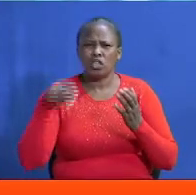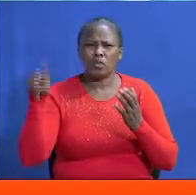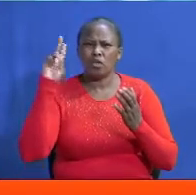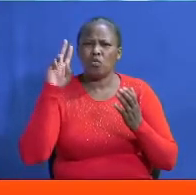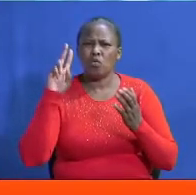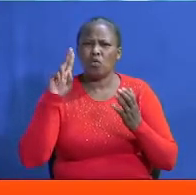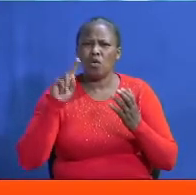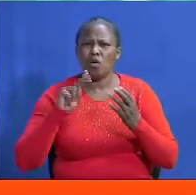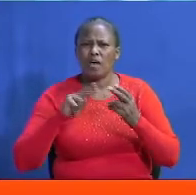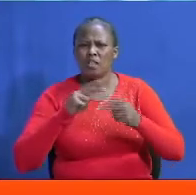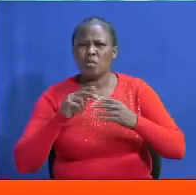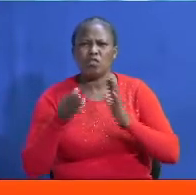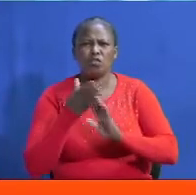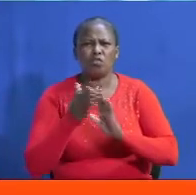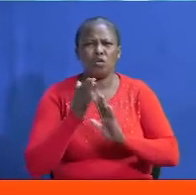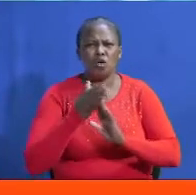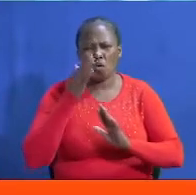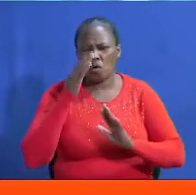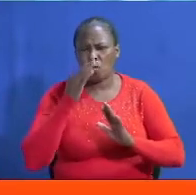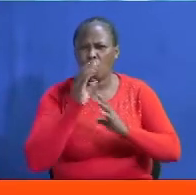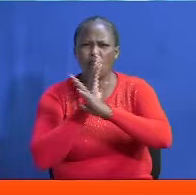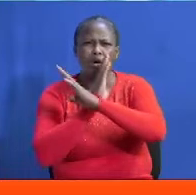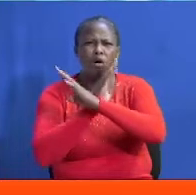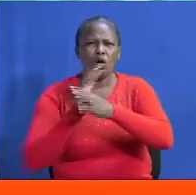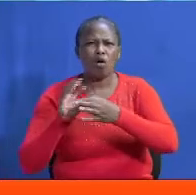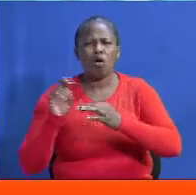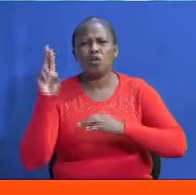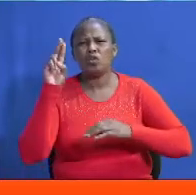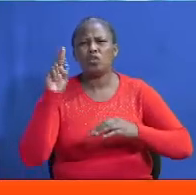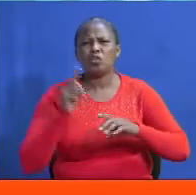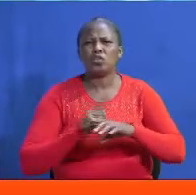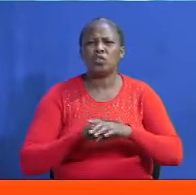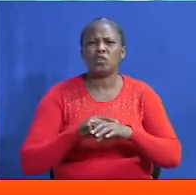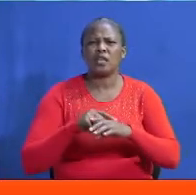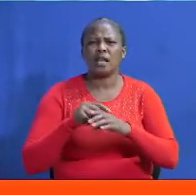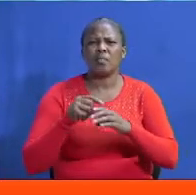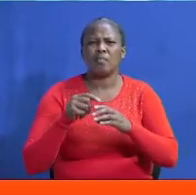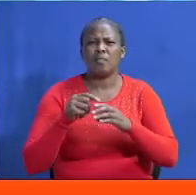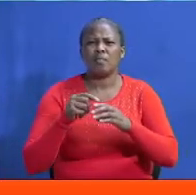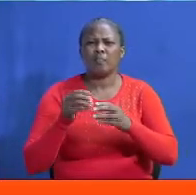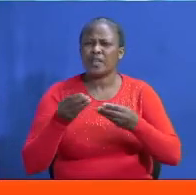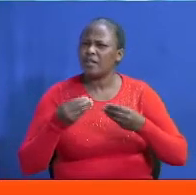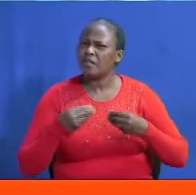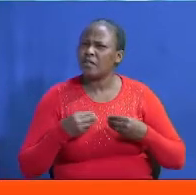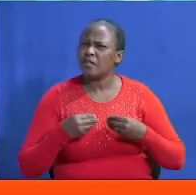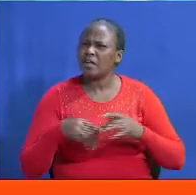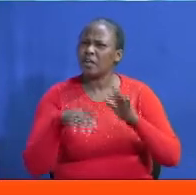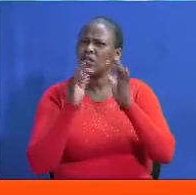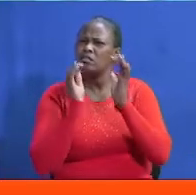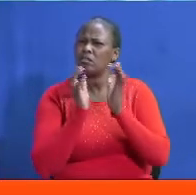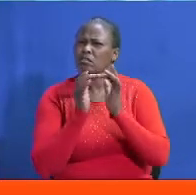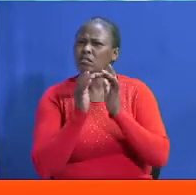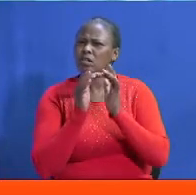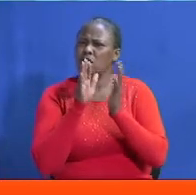is the processing speed that the blockchain should use to handle your transactions, because since it's a network and it has